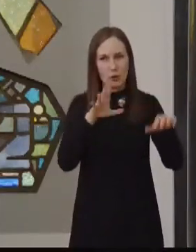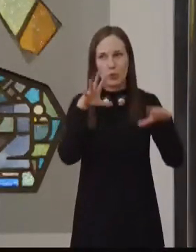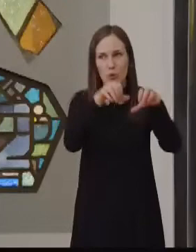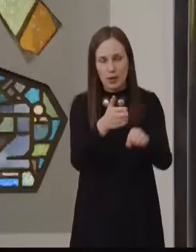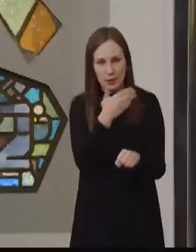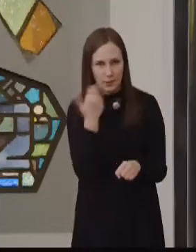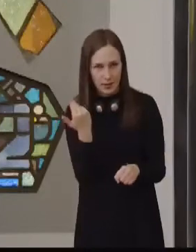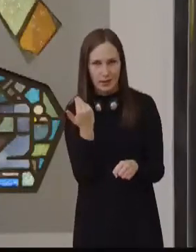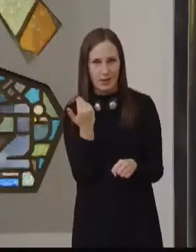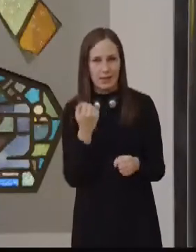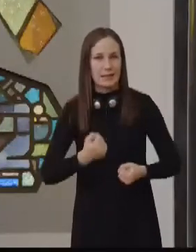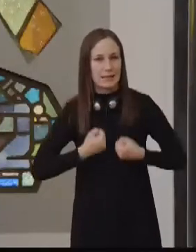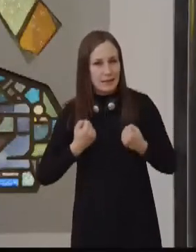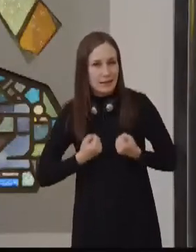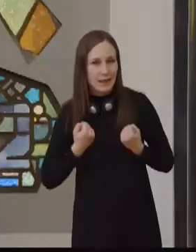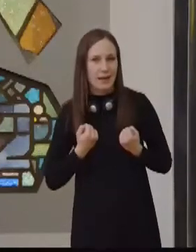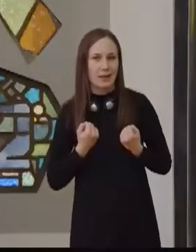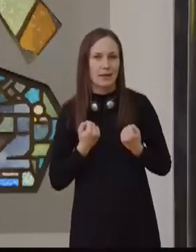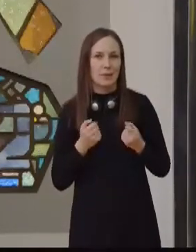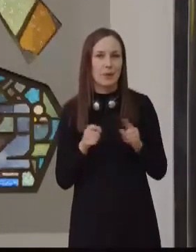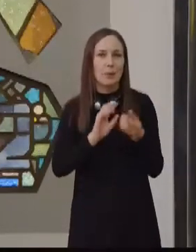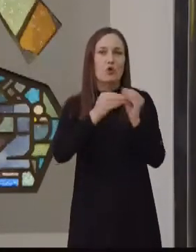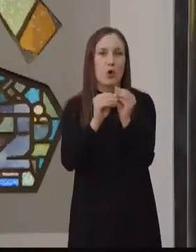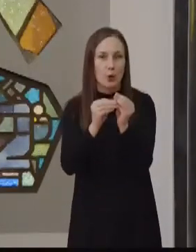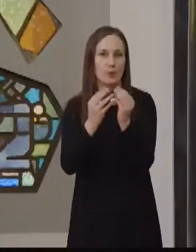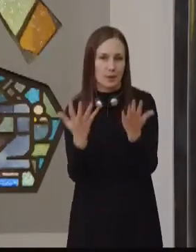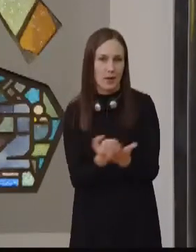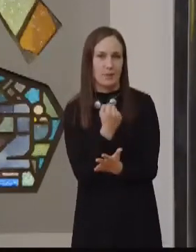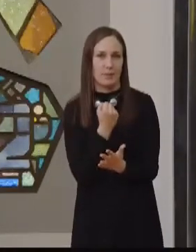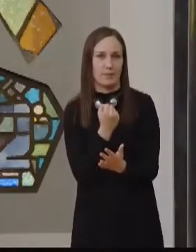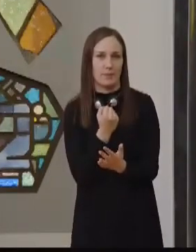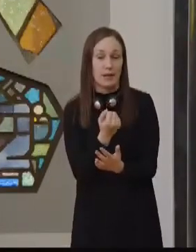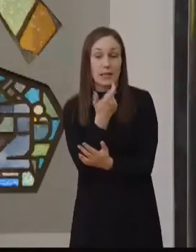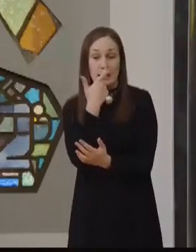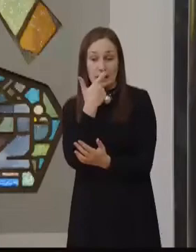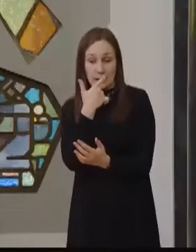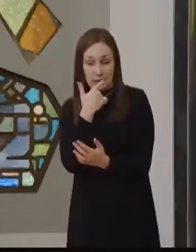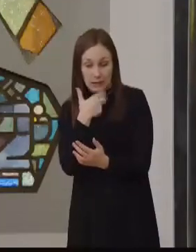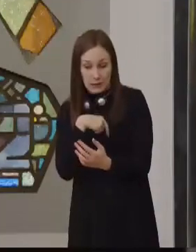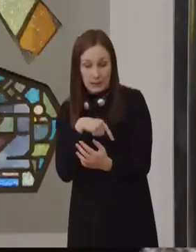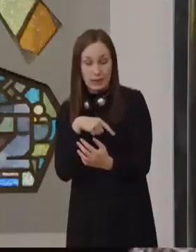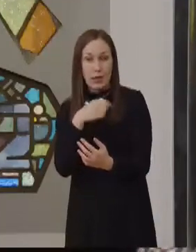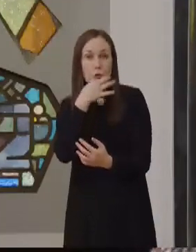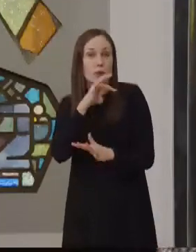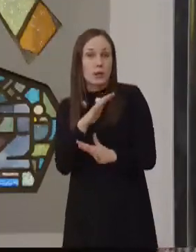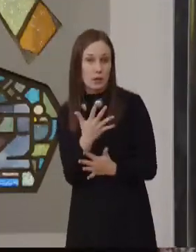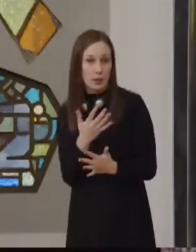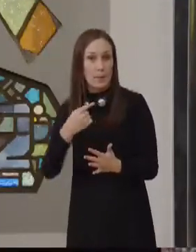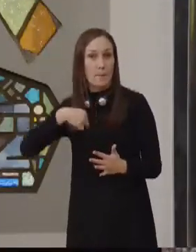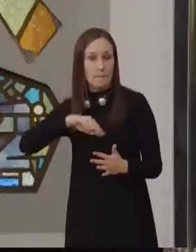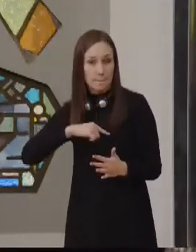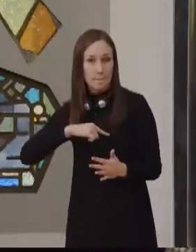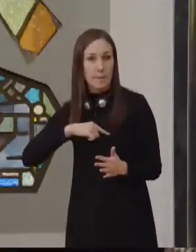we do not attack members of the Seimas, and we are trying to find a compromise